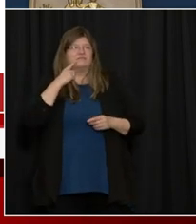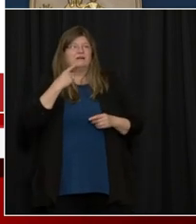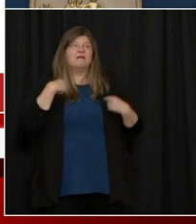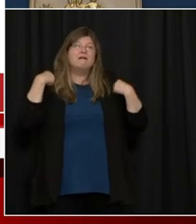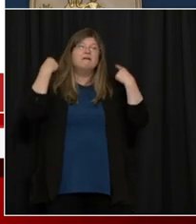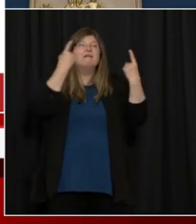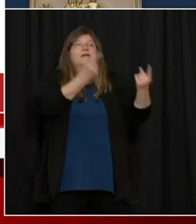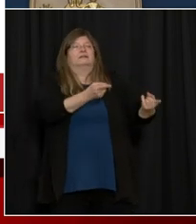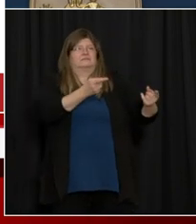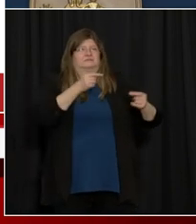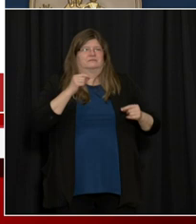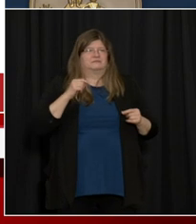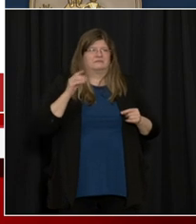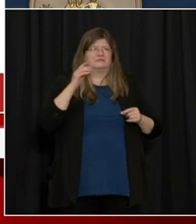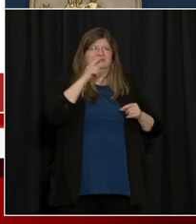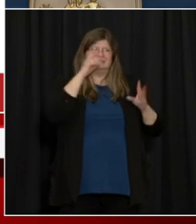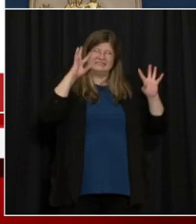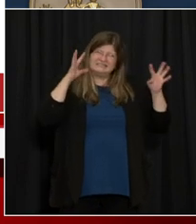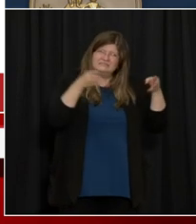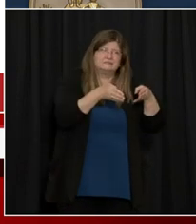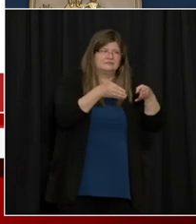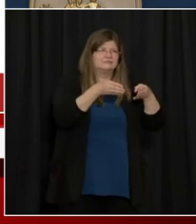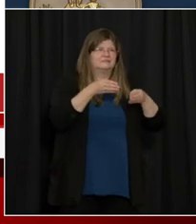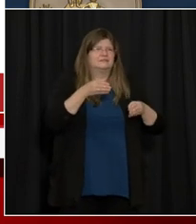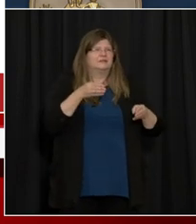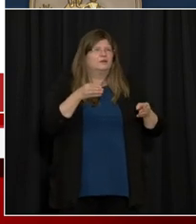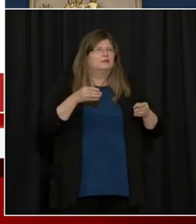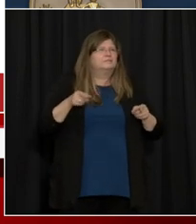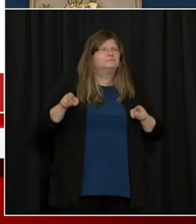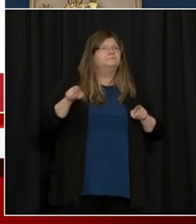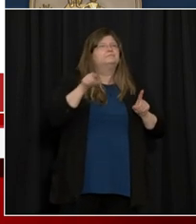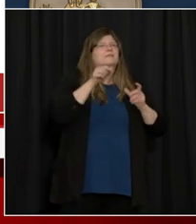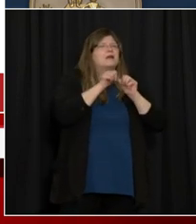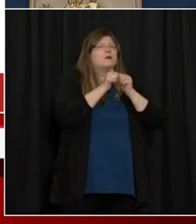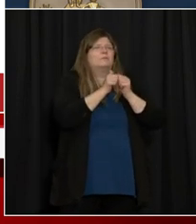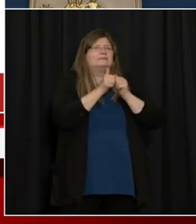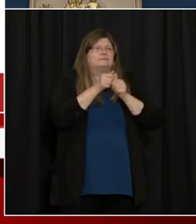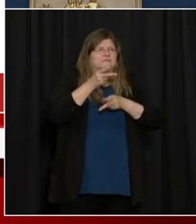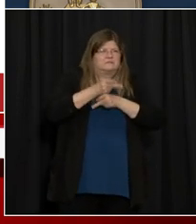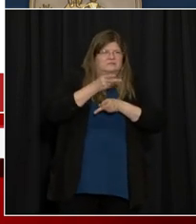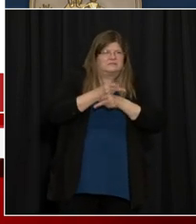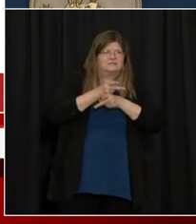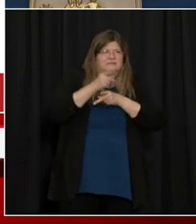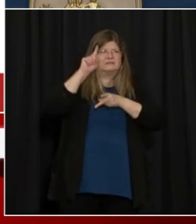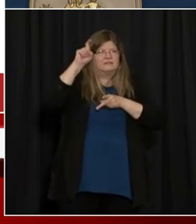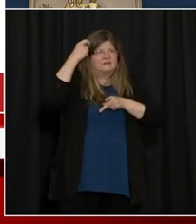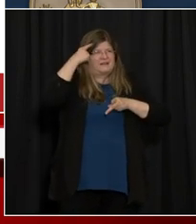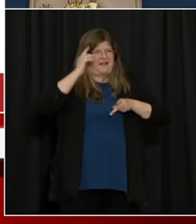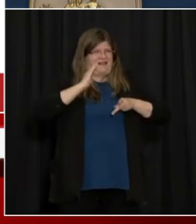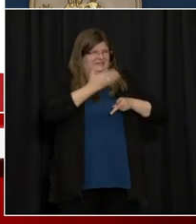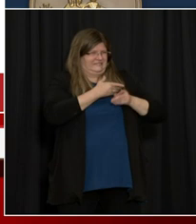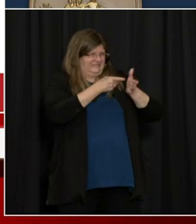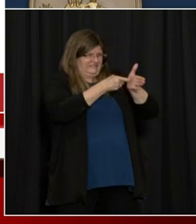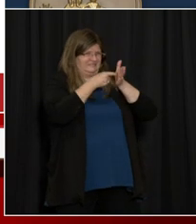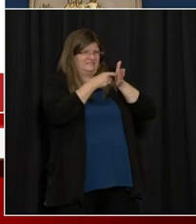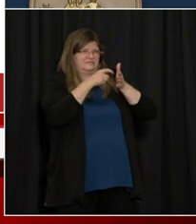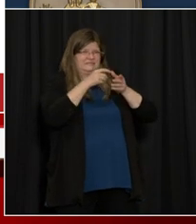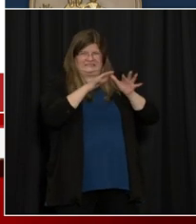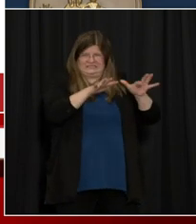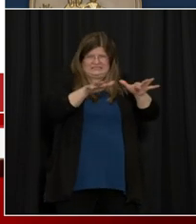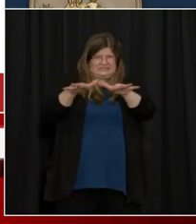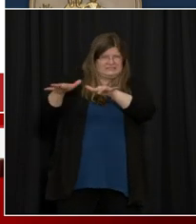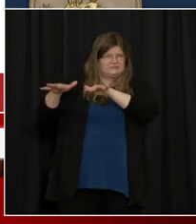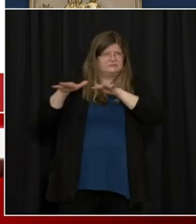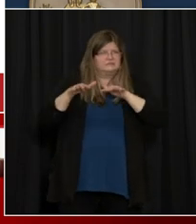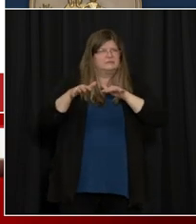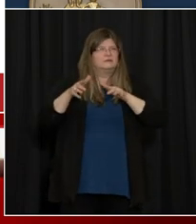been focused on how we take care of the government's needs and